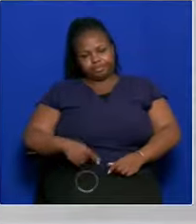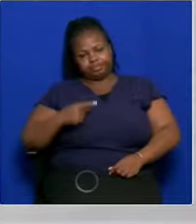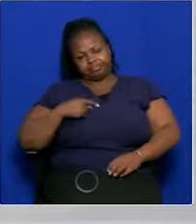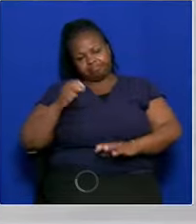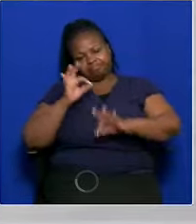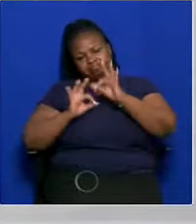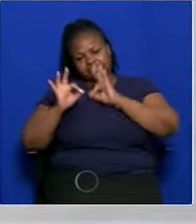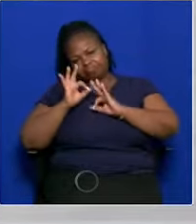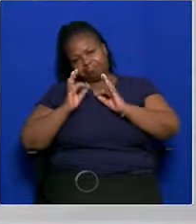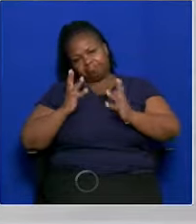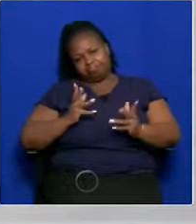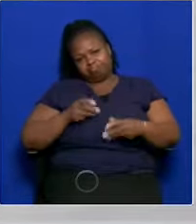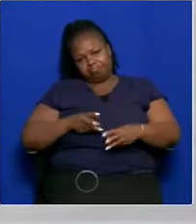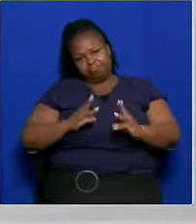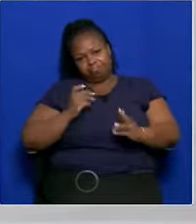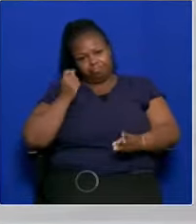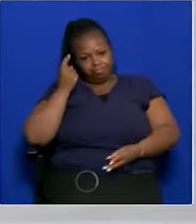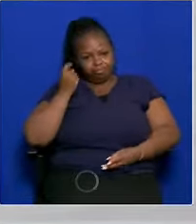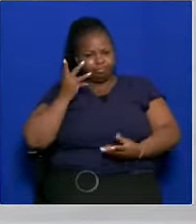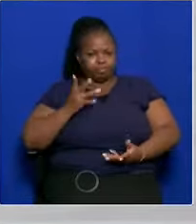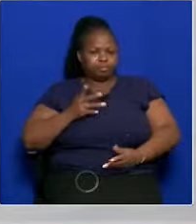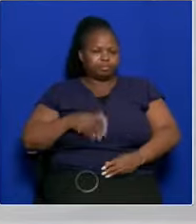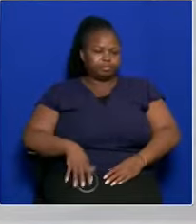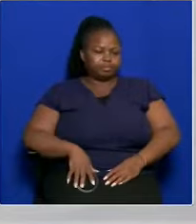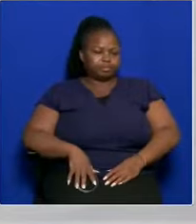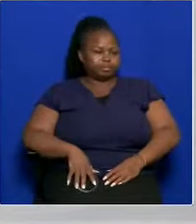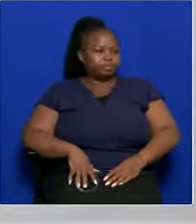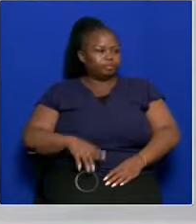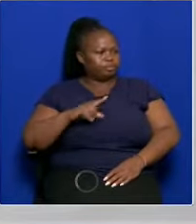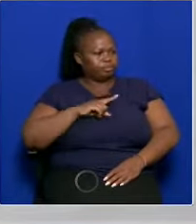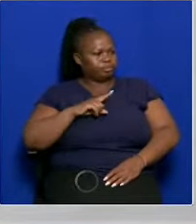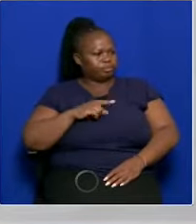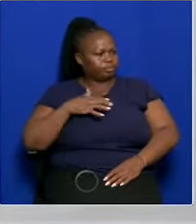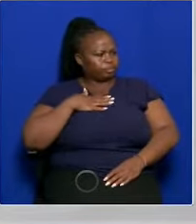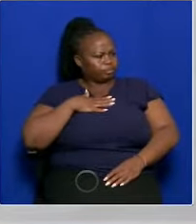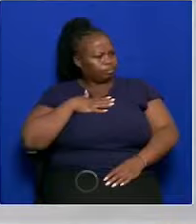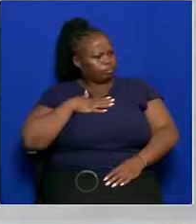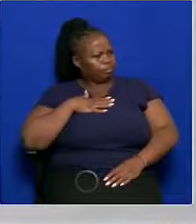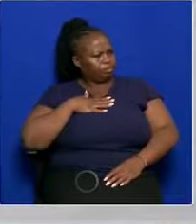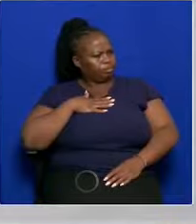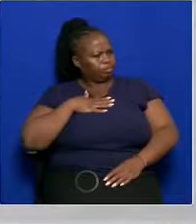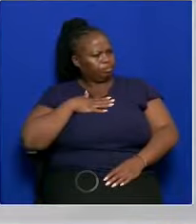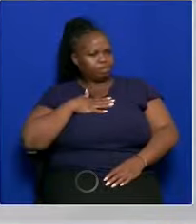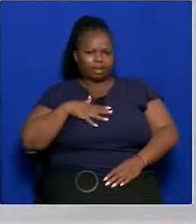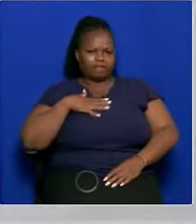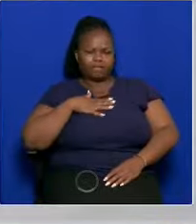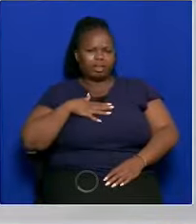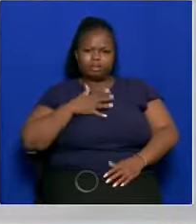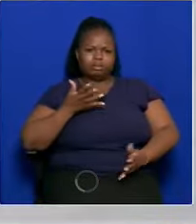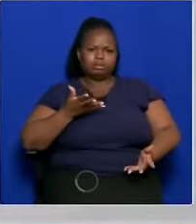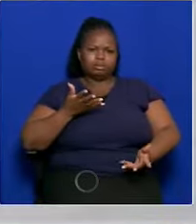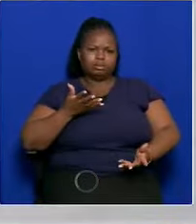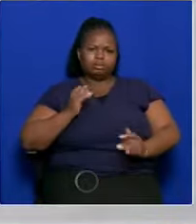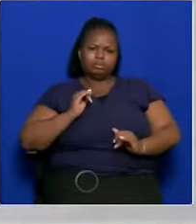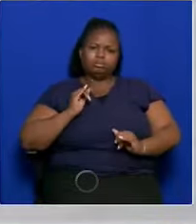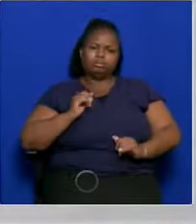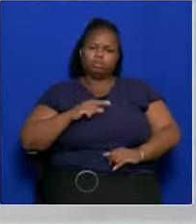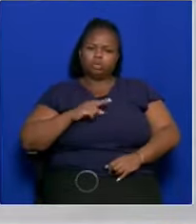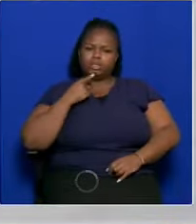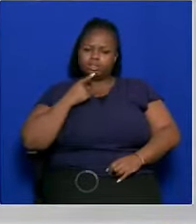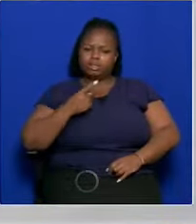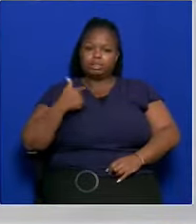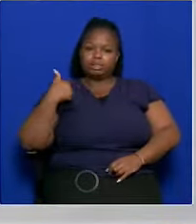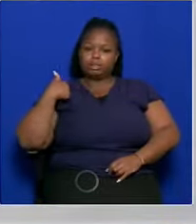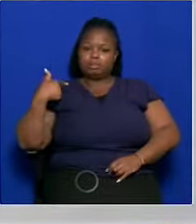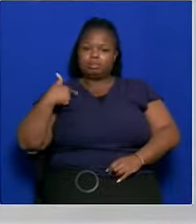understood. And that is why I took offense when it was suggested it is me who is saying